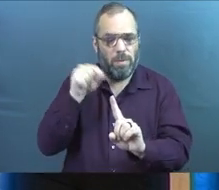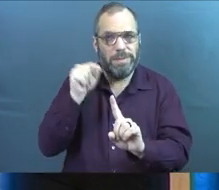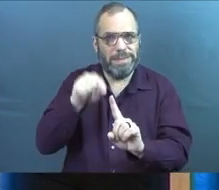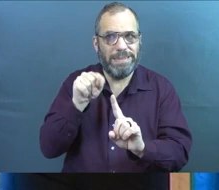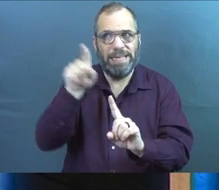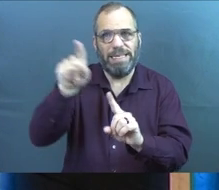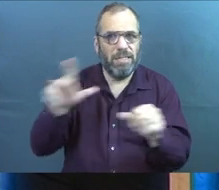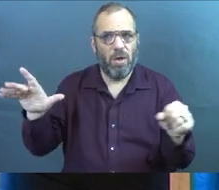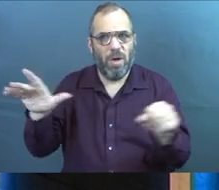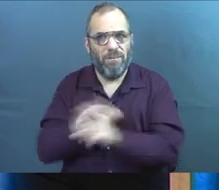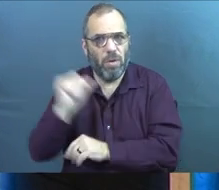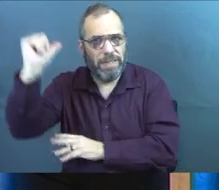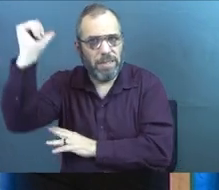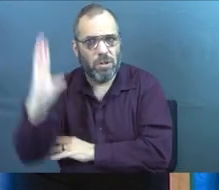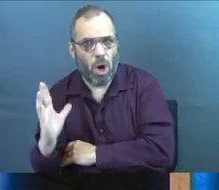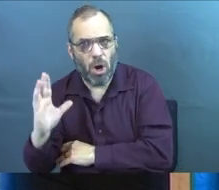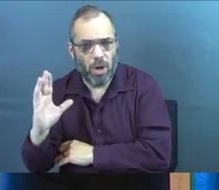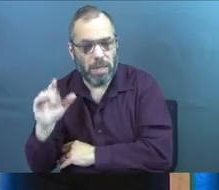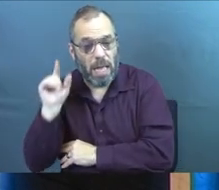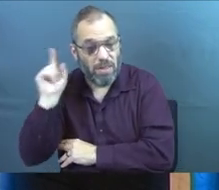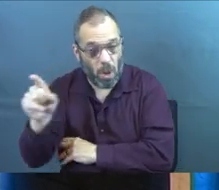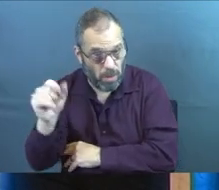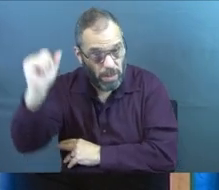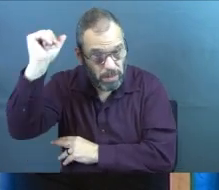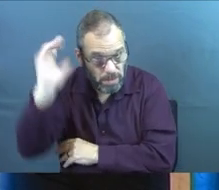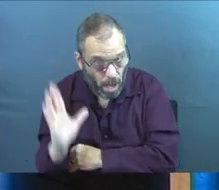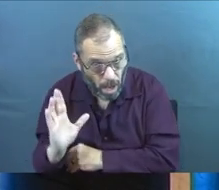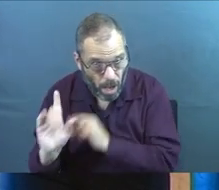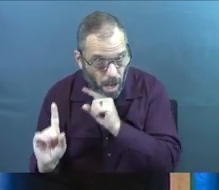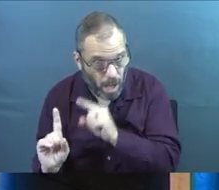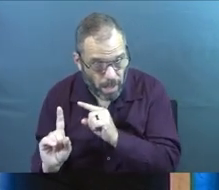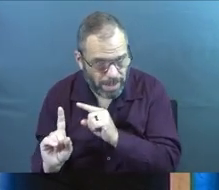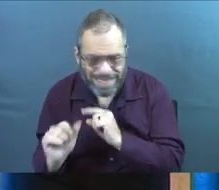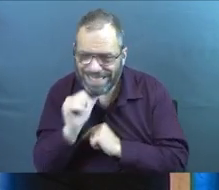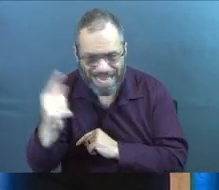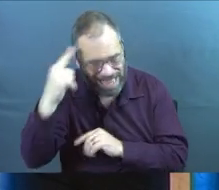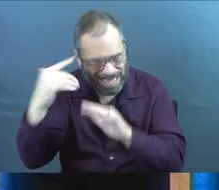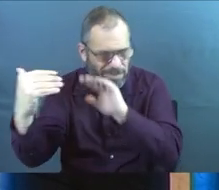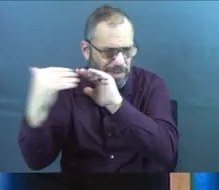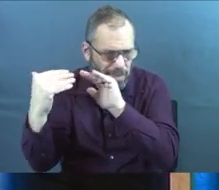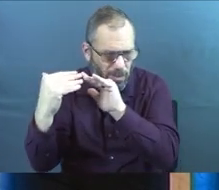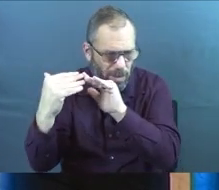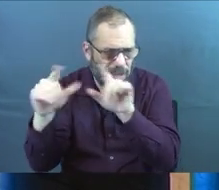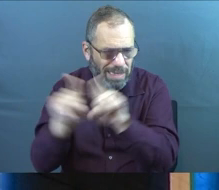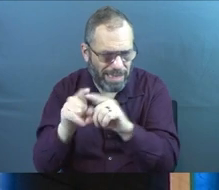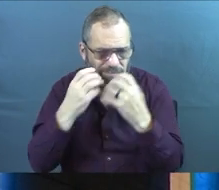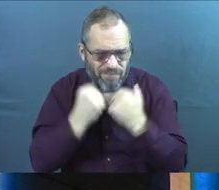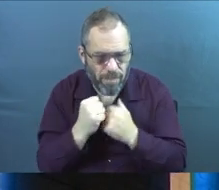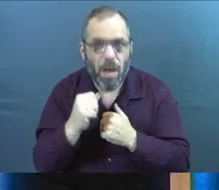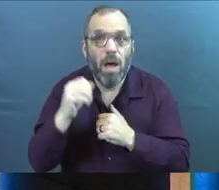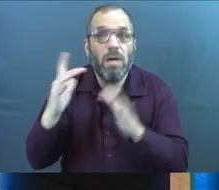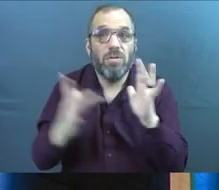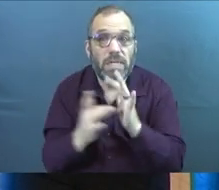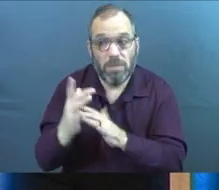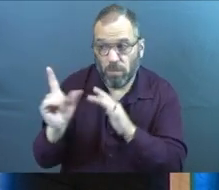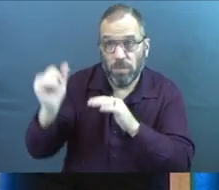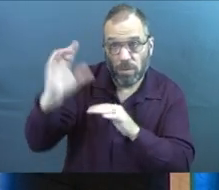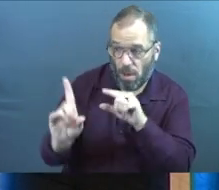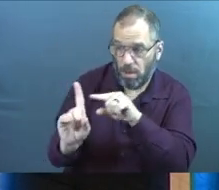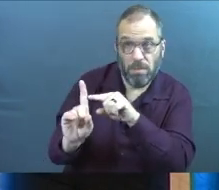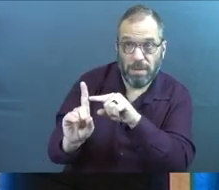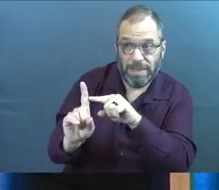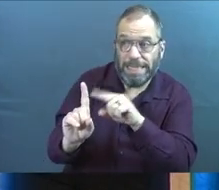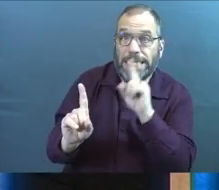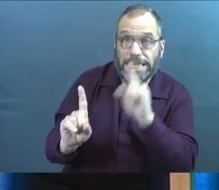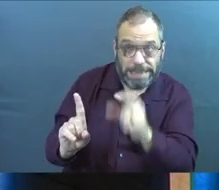that he is fully God. Verse 6, though he was God, he did not think of equality with God as something to cling to. Jesus was God, right?